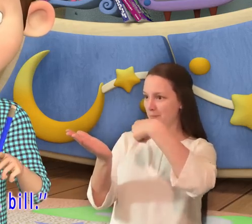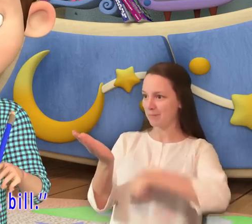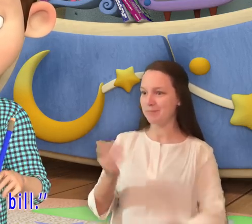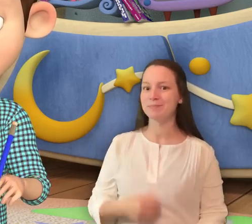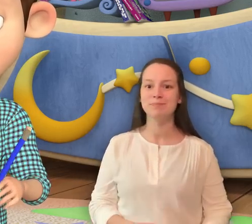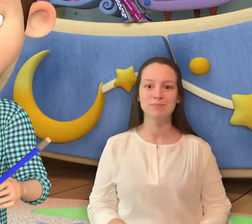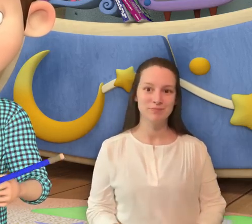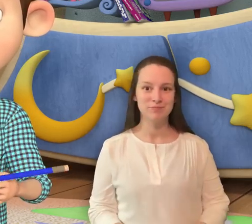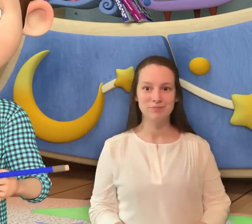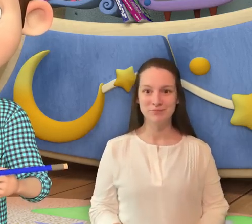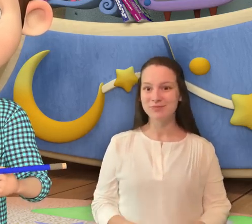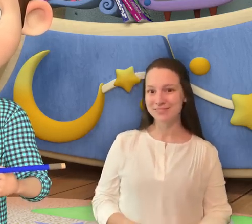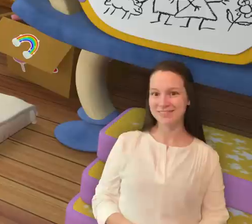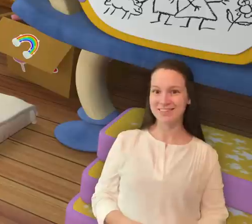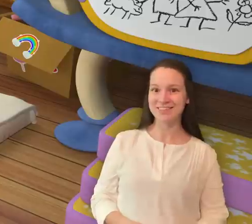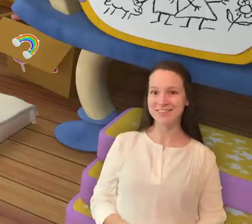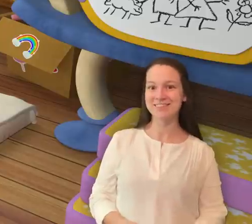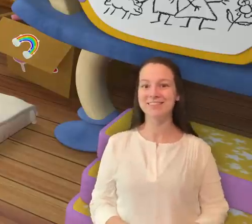bill bill bill